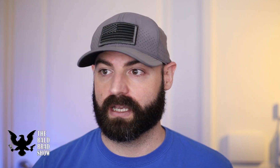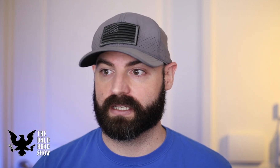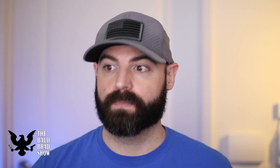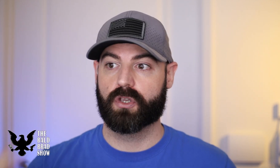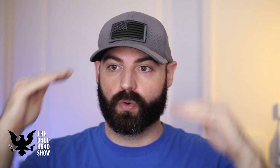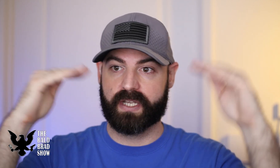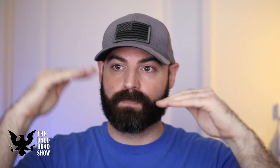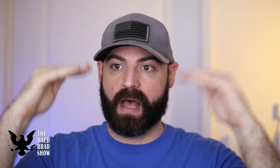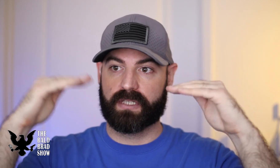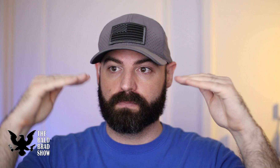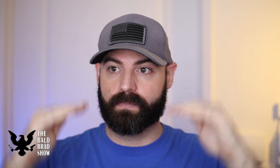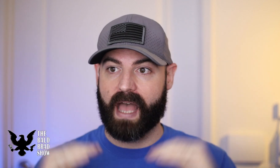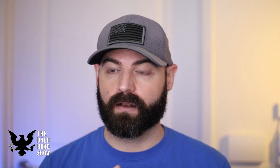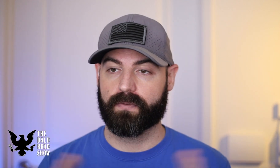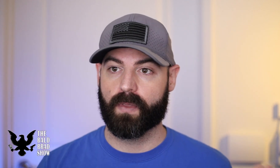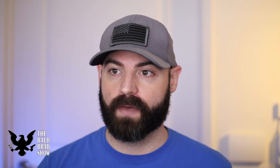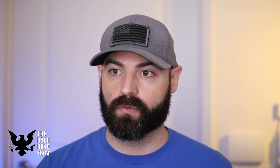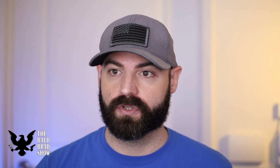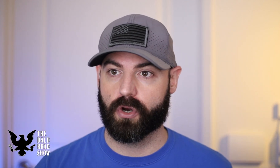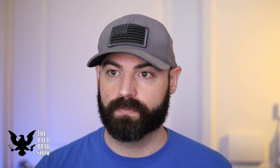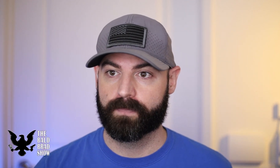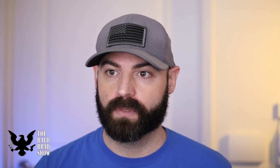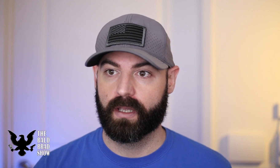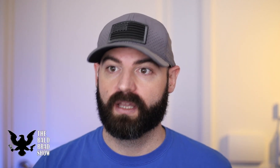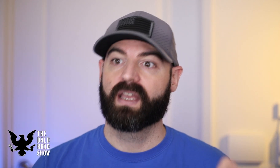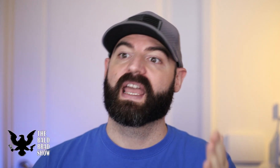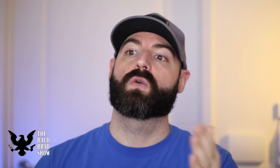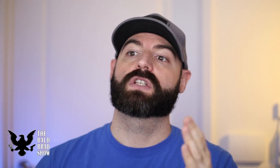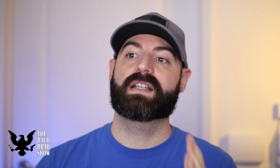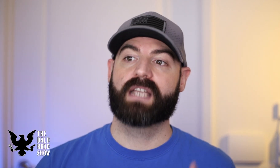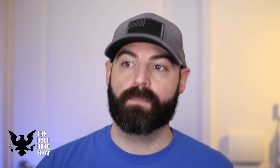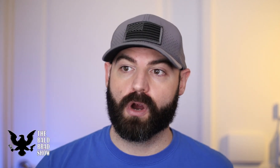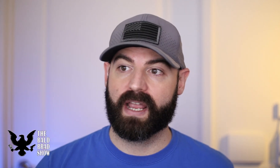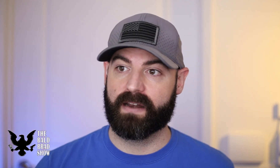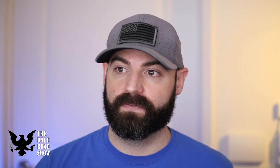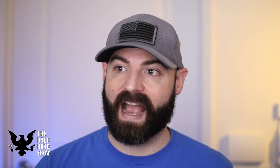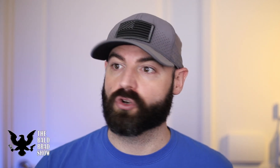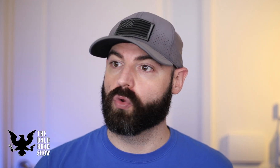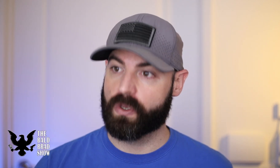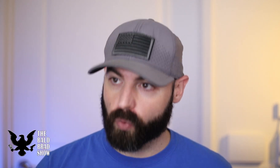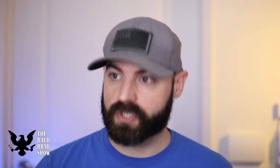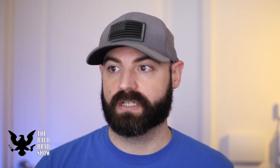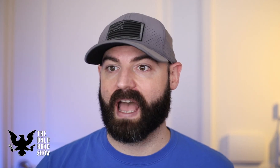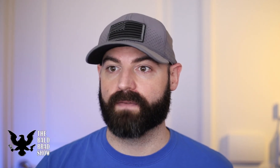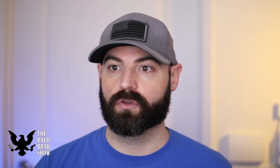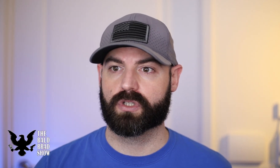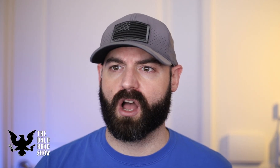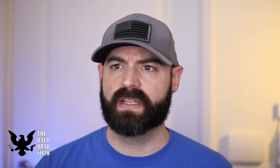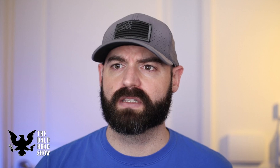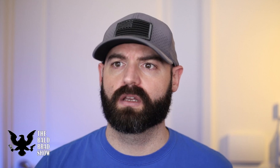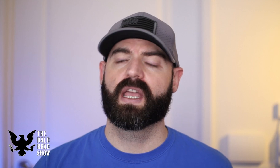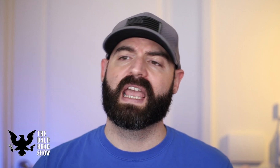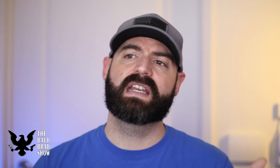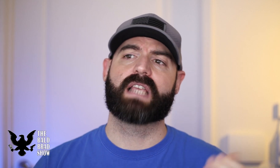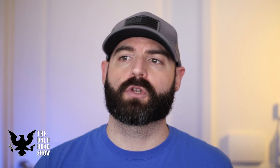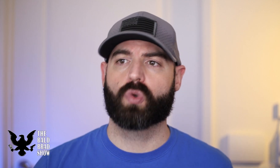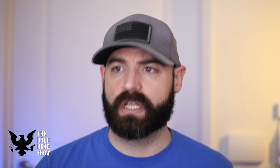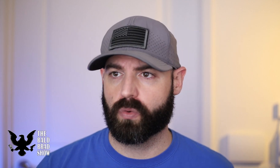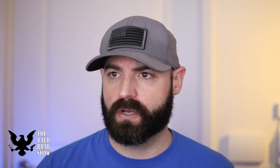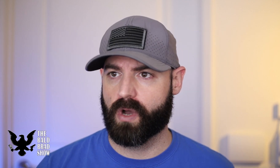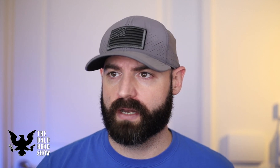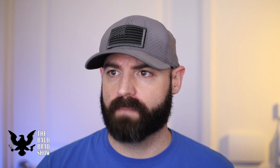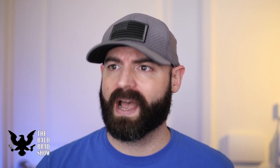mess things up. So it is a balancing beam act from the Federal Reserve. It was not temporary and in fact only worsened after those comments. In